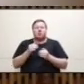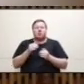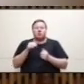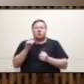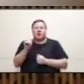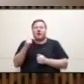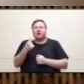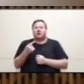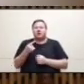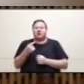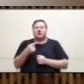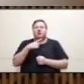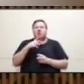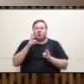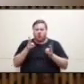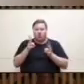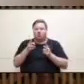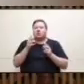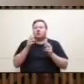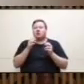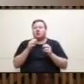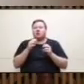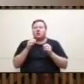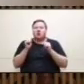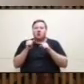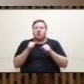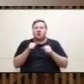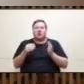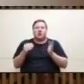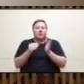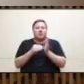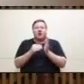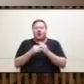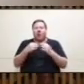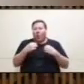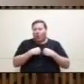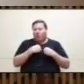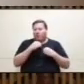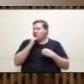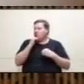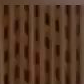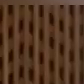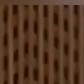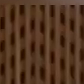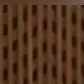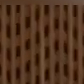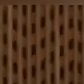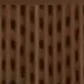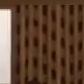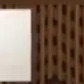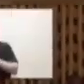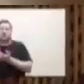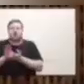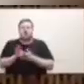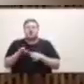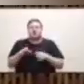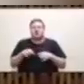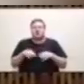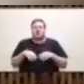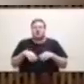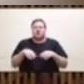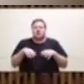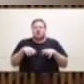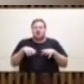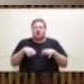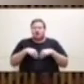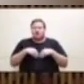they have also agreed that we can pay whatever we owe without paying the interest. At least that amicable solution was reached between us and the Uta